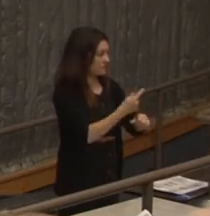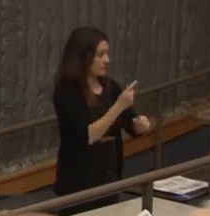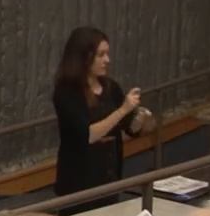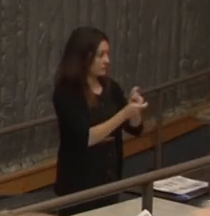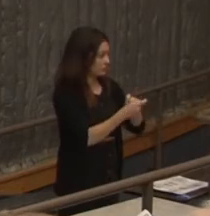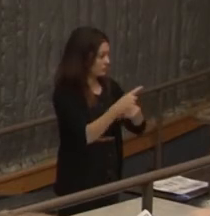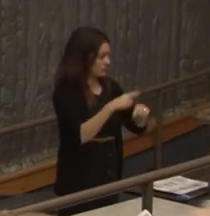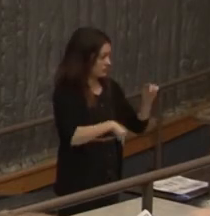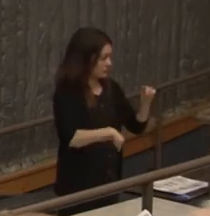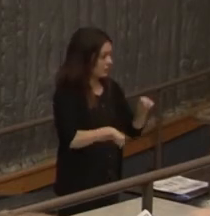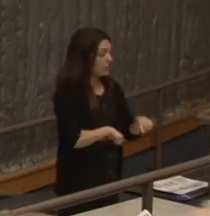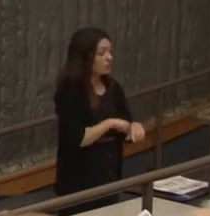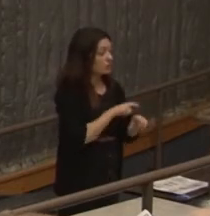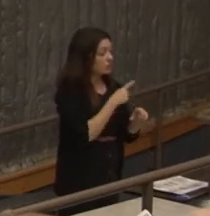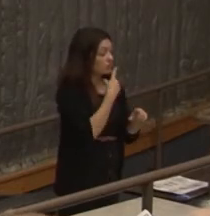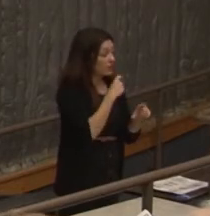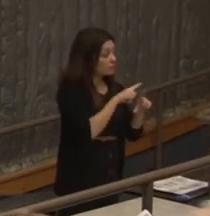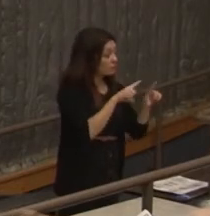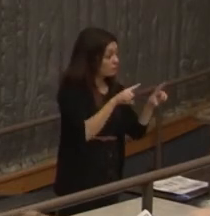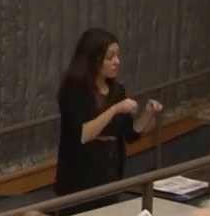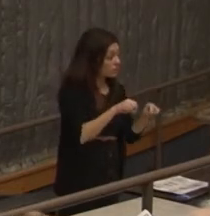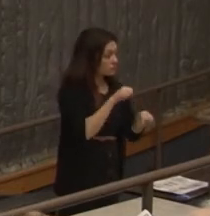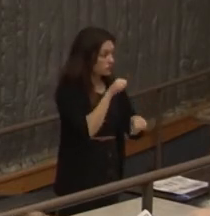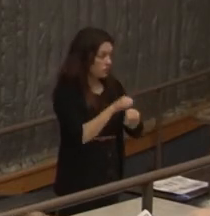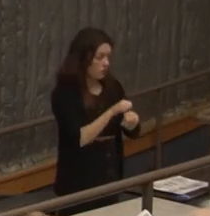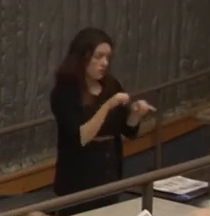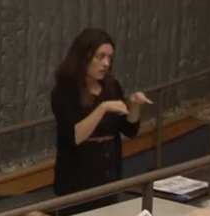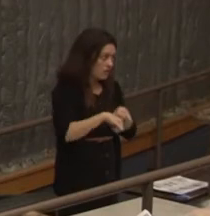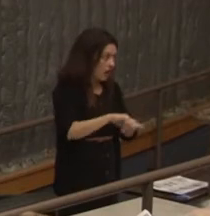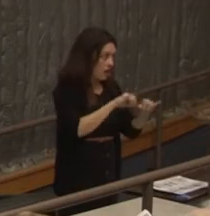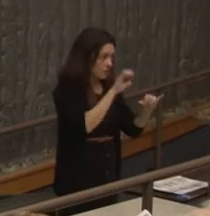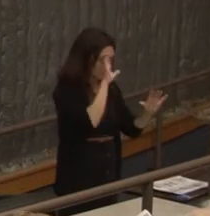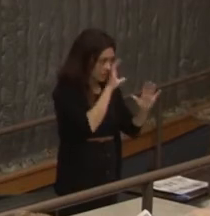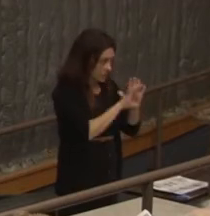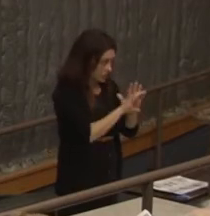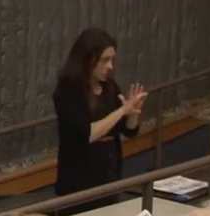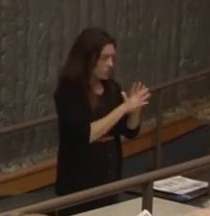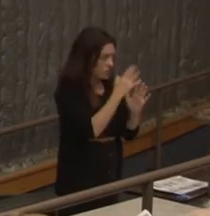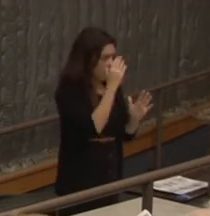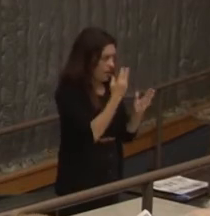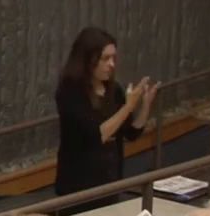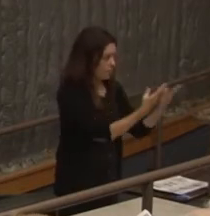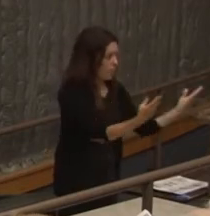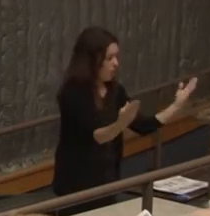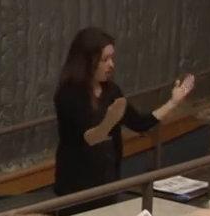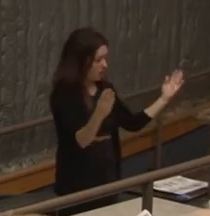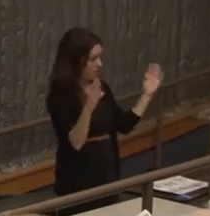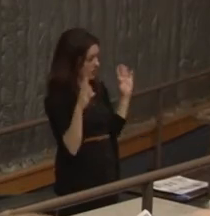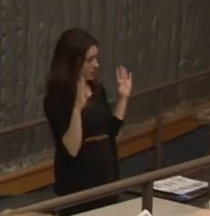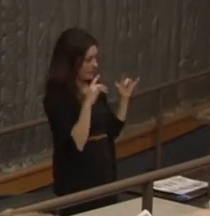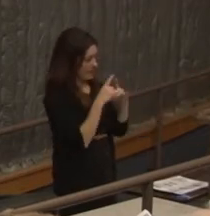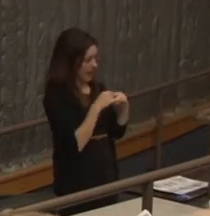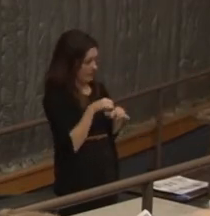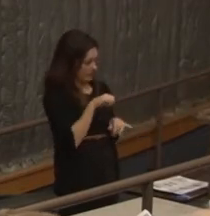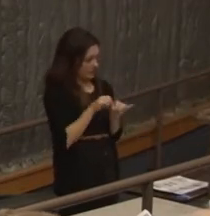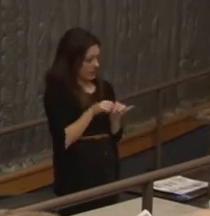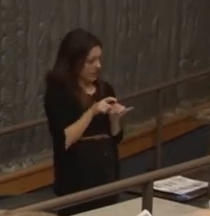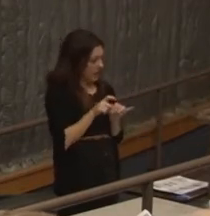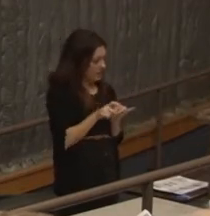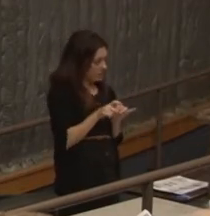were common images in the Holocaust, the wall around the Warsaw Ghetto, the brick and stone of